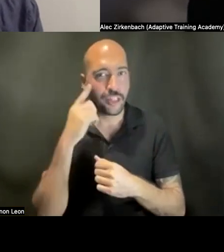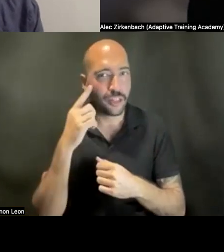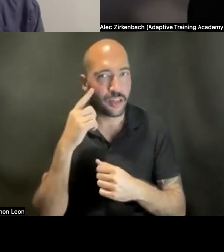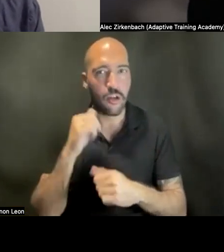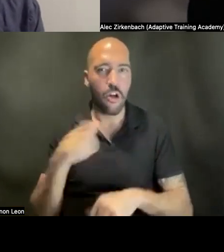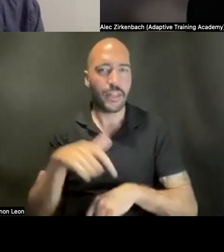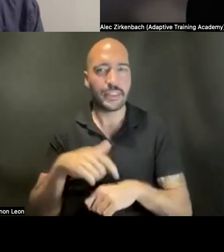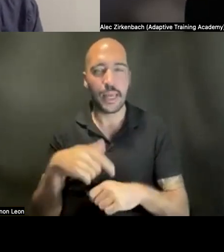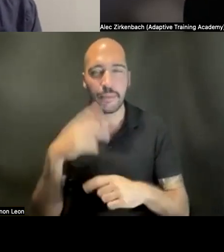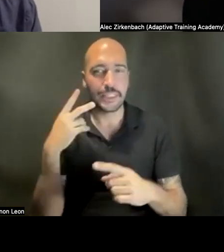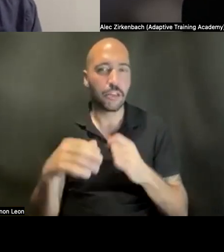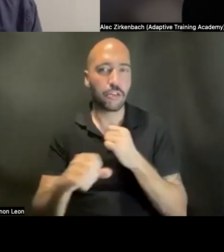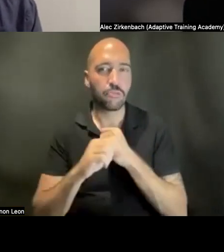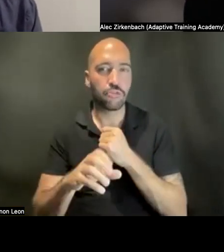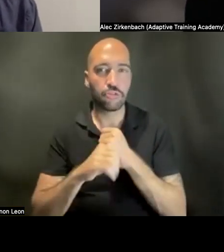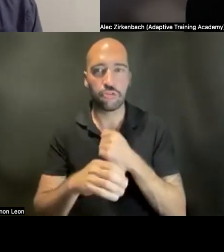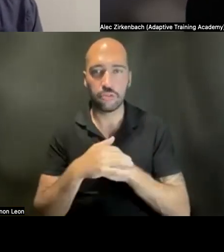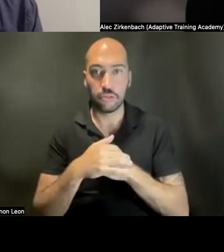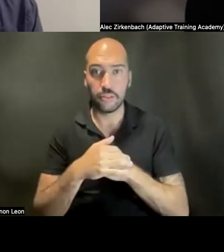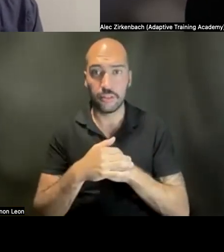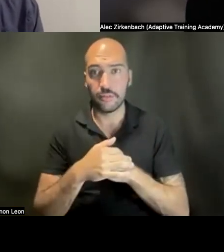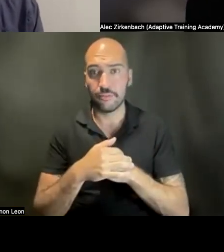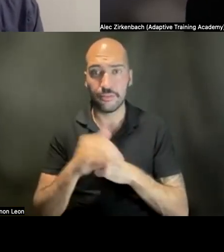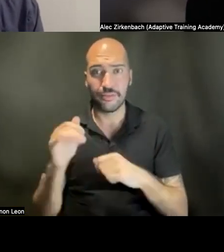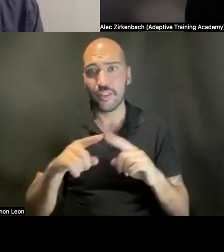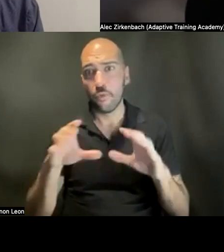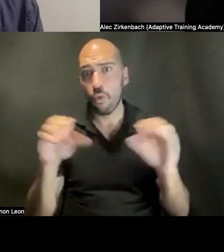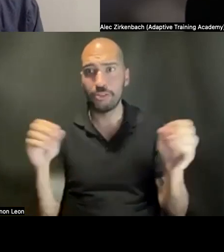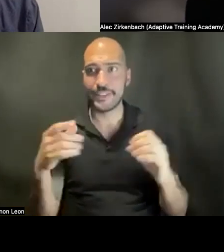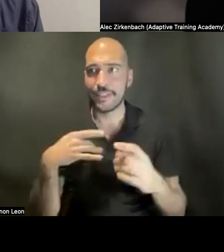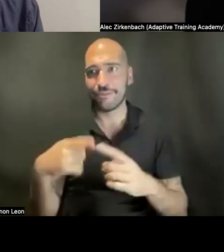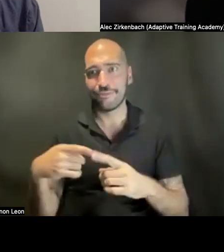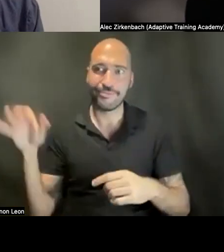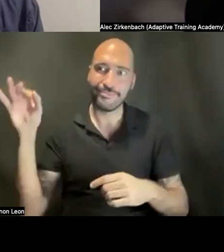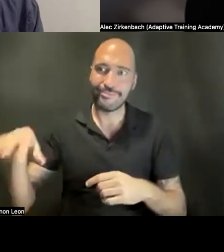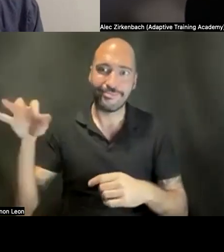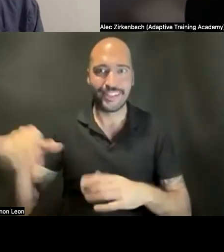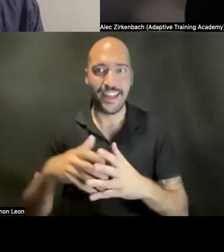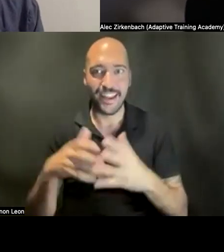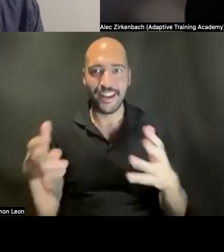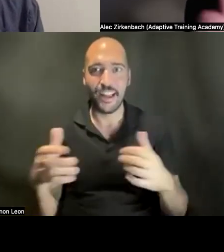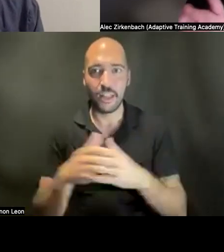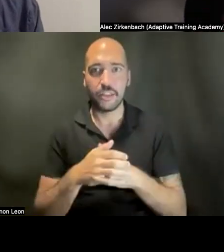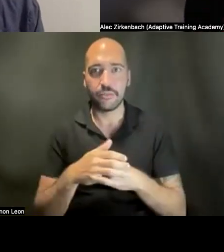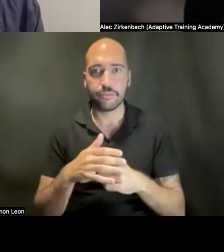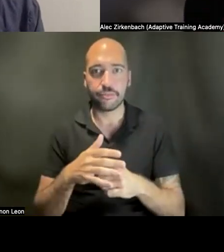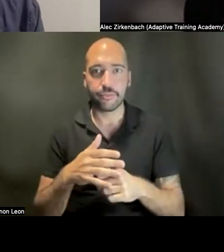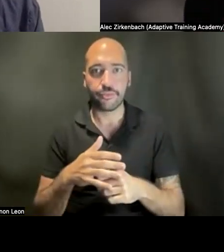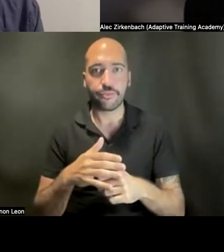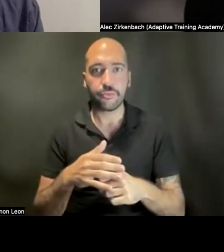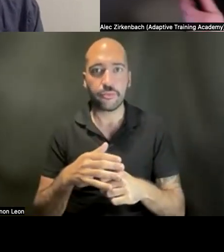it in the commercials, like the corporations like to tout that a lot, and it's kind of put through